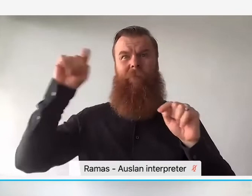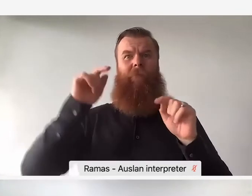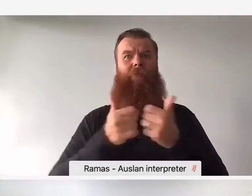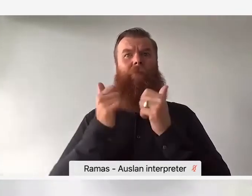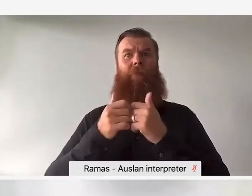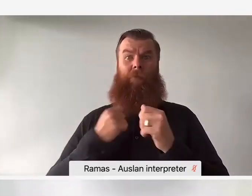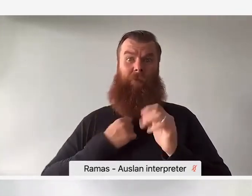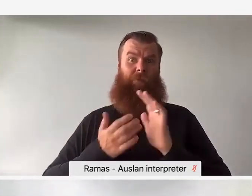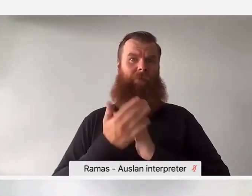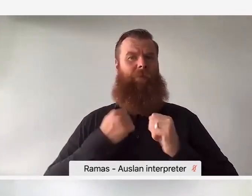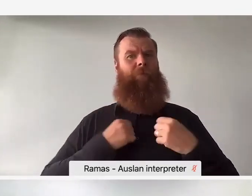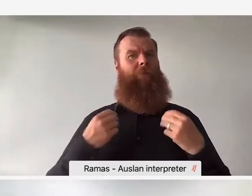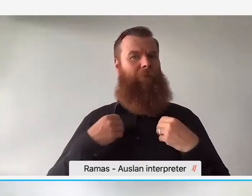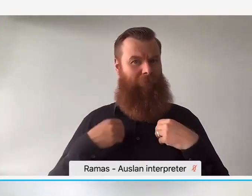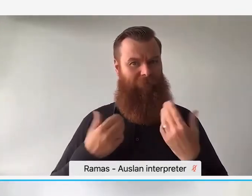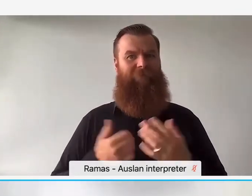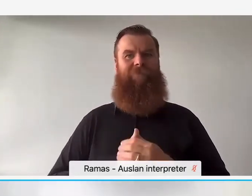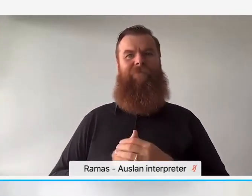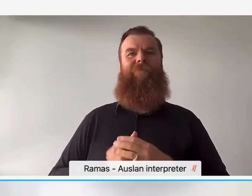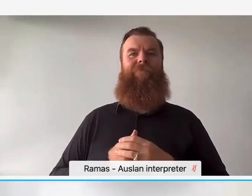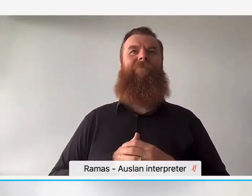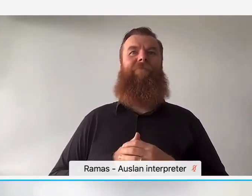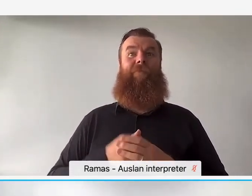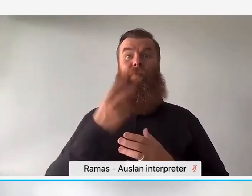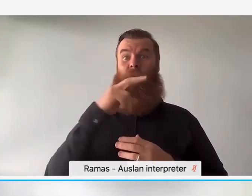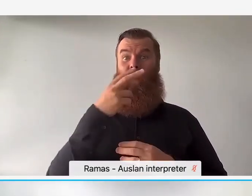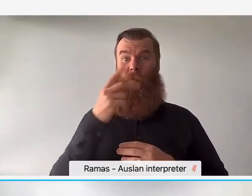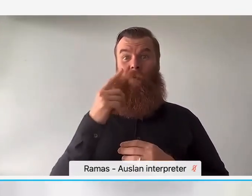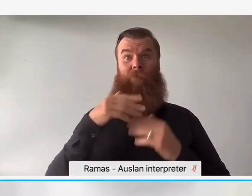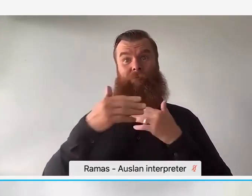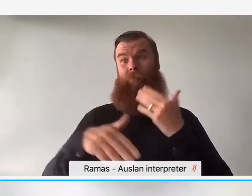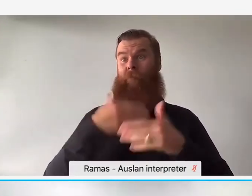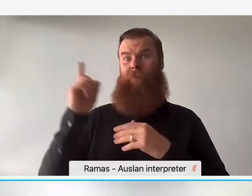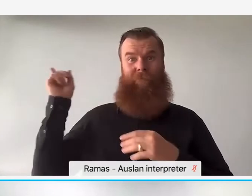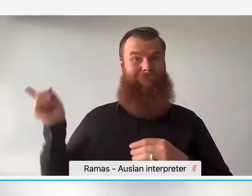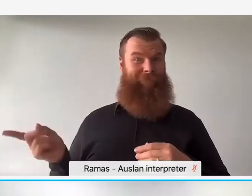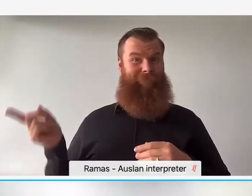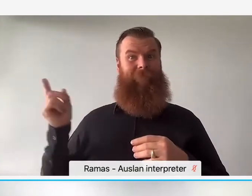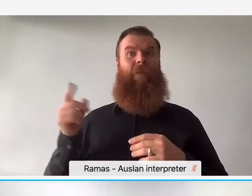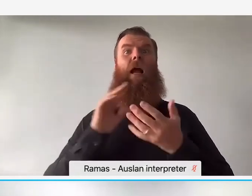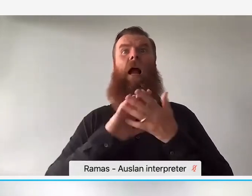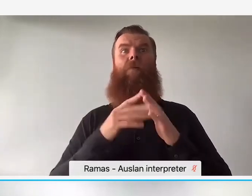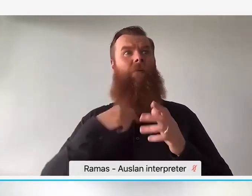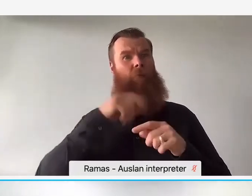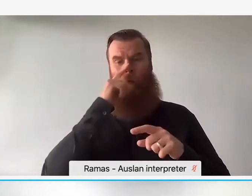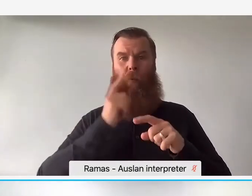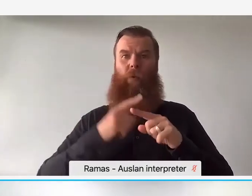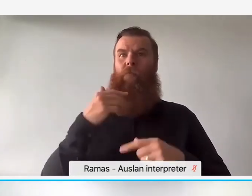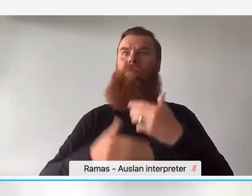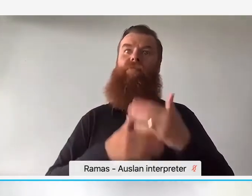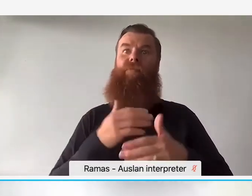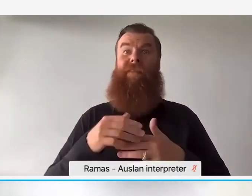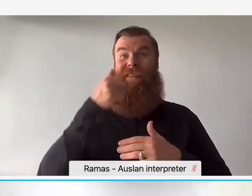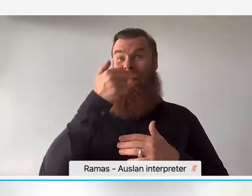The 2021 process was undertaken in a highly compressed time frame of approximately 6 weeks,